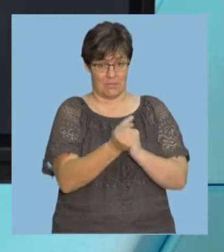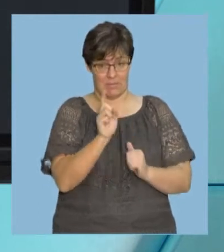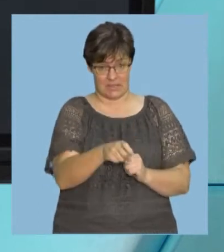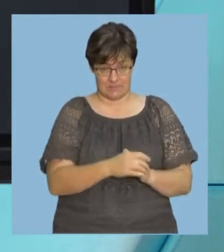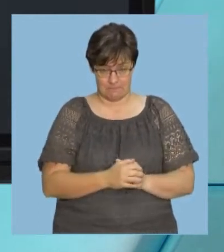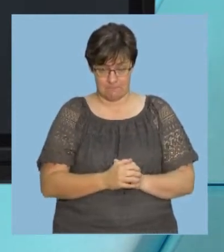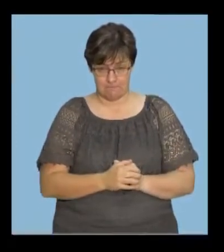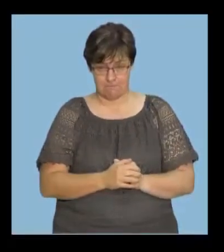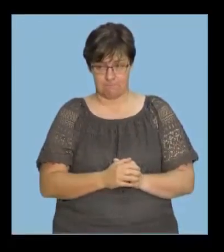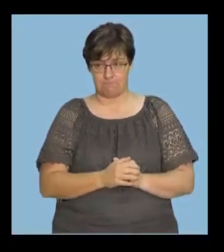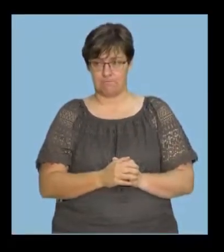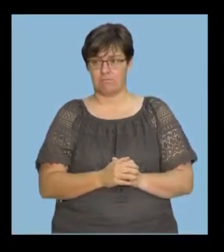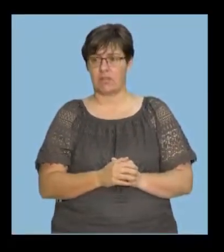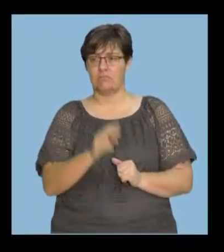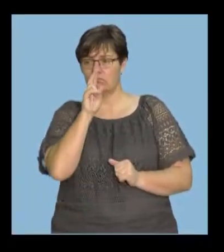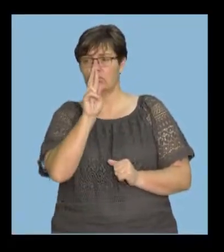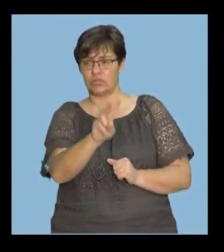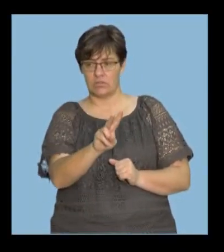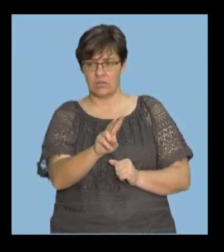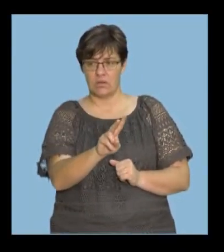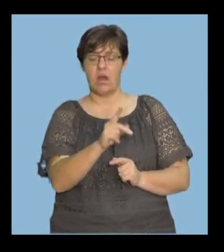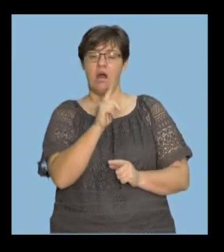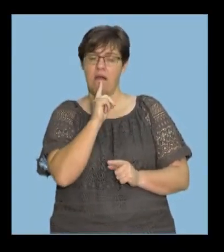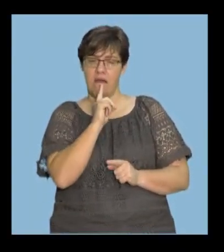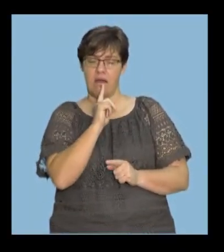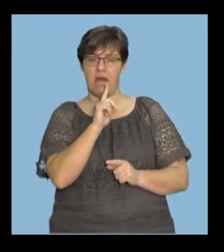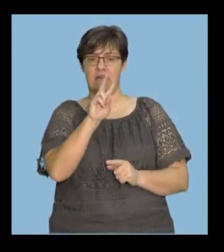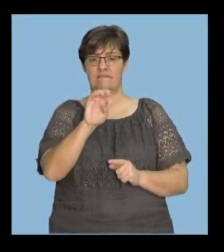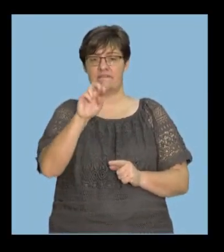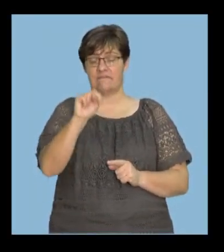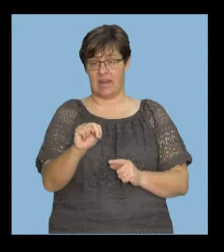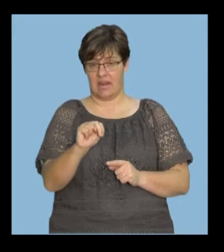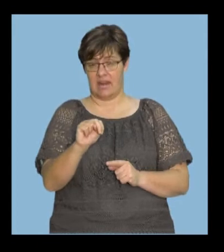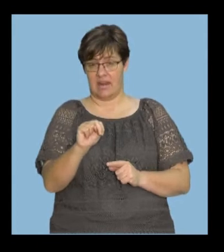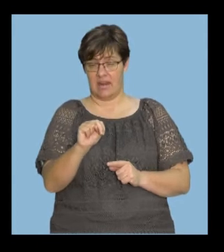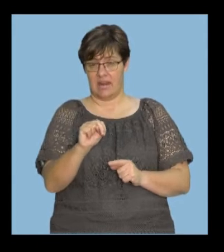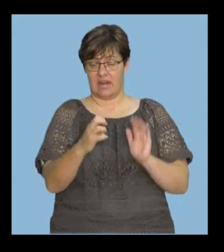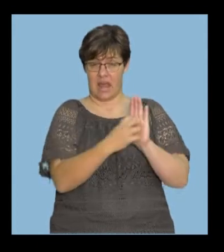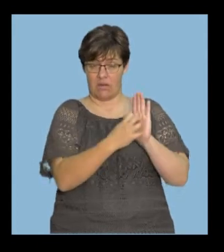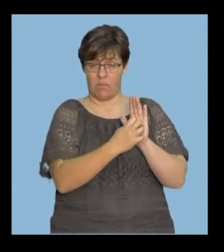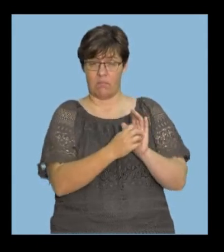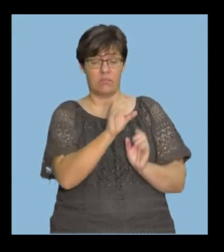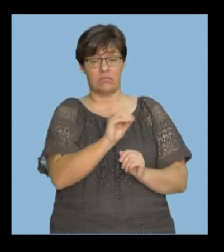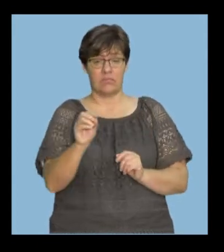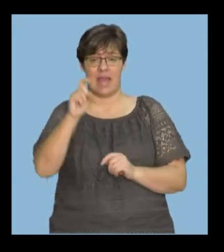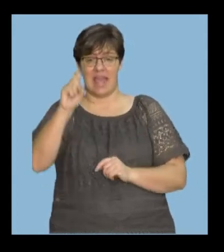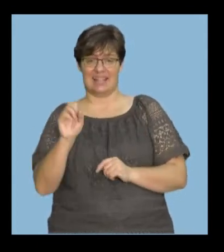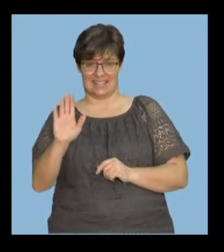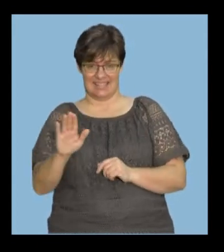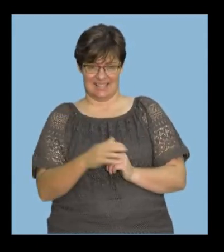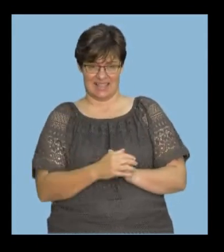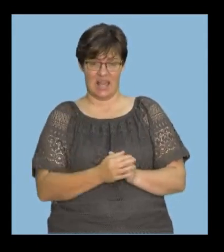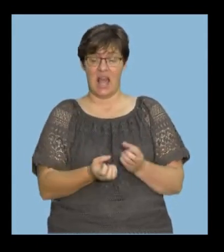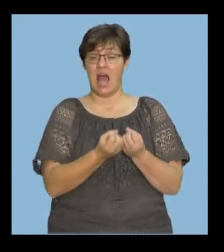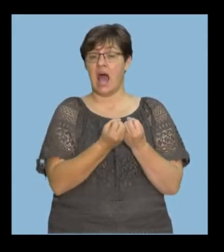Let's have a look at the notation. So we notate a Venn diagram with an X, and you can say that the number